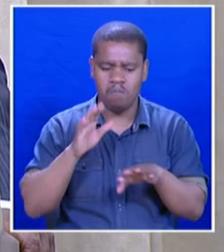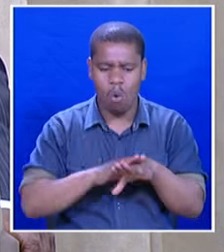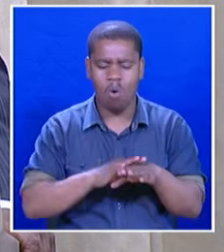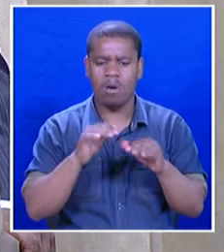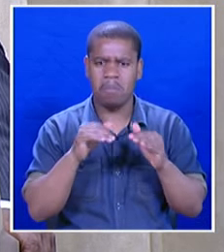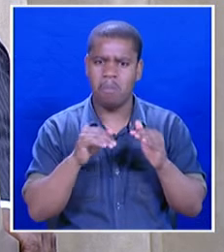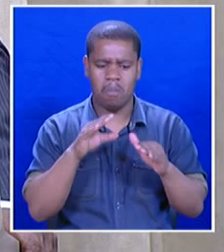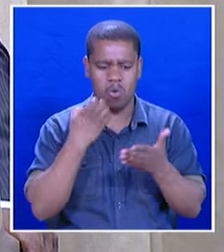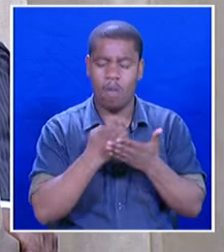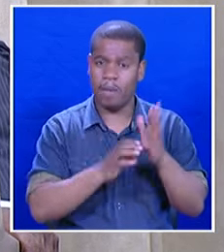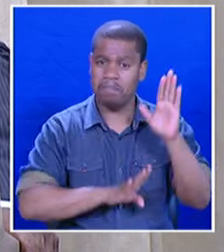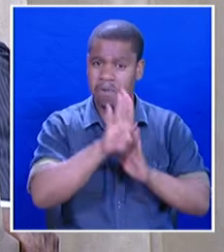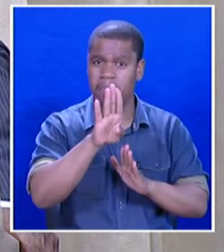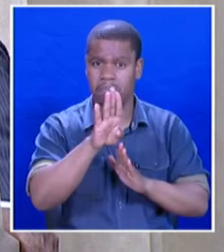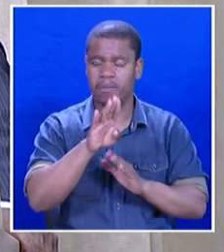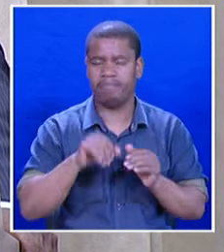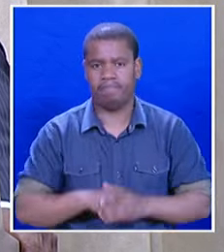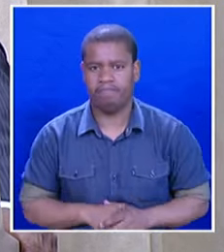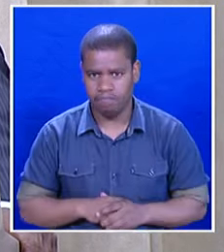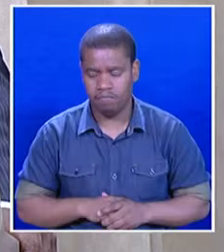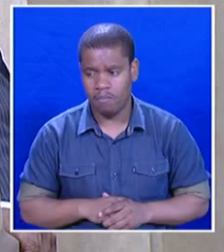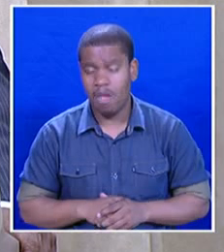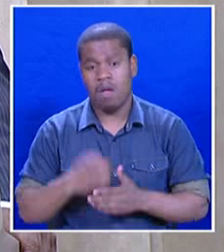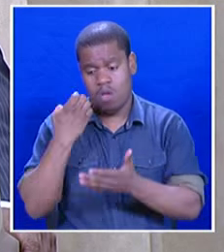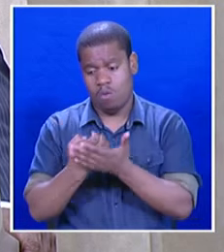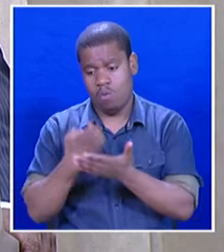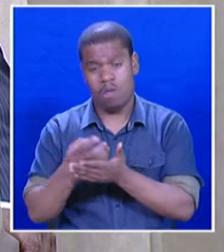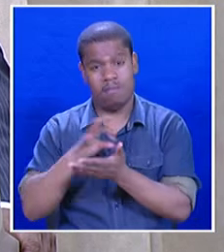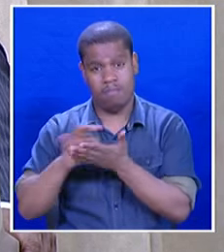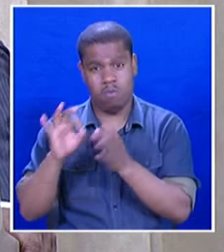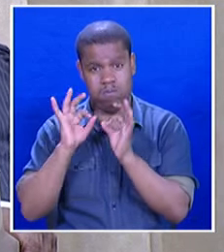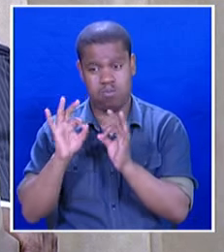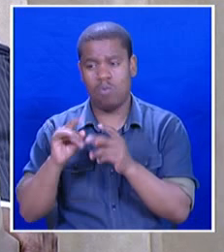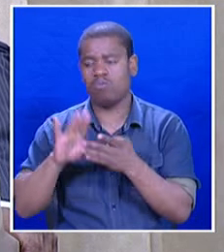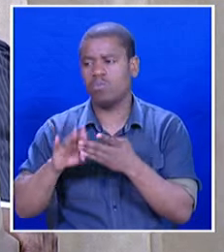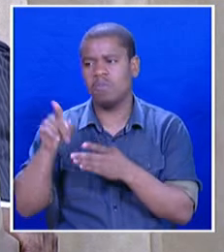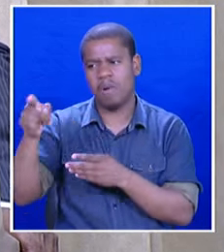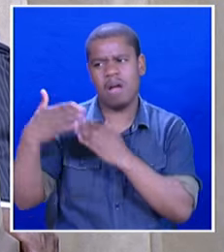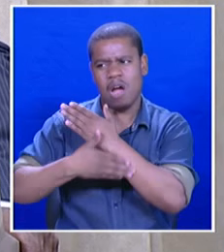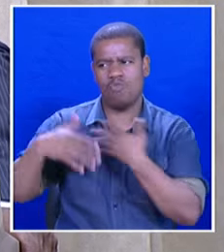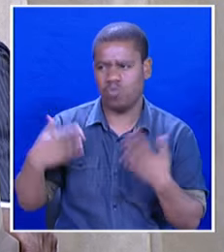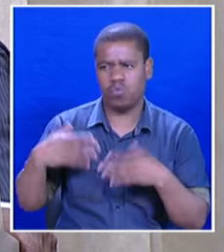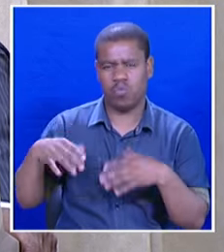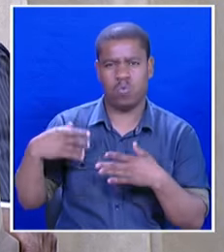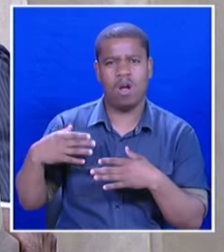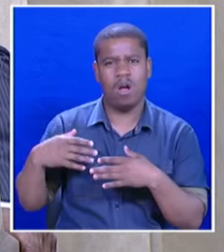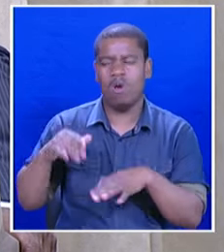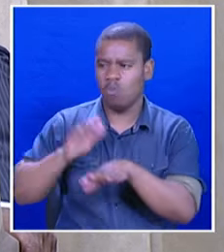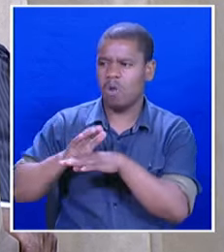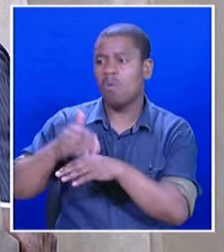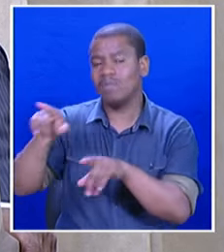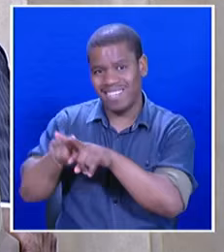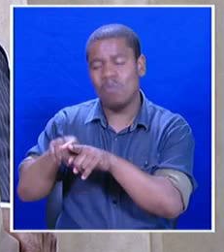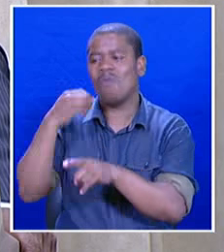we are one of those countries that are greatly admired in the world in the way that we have embraced